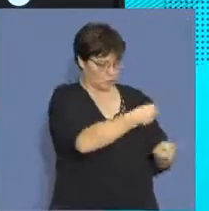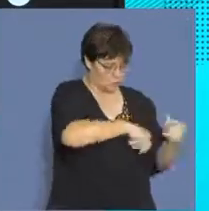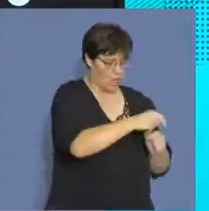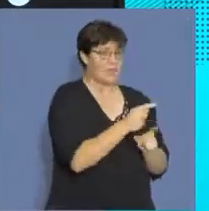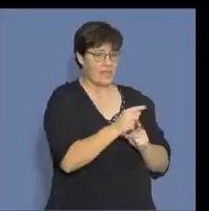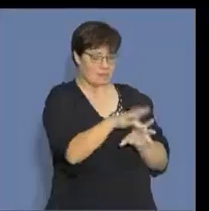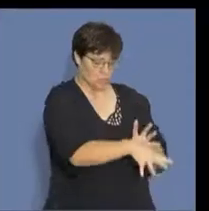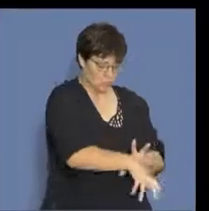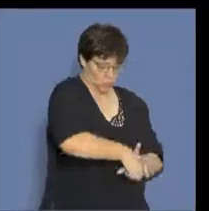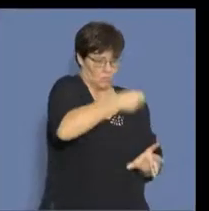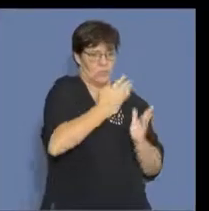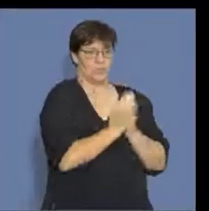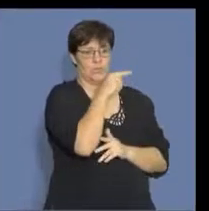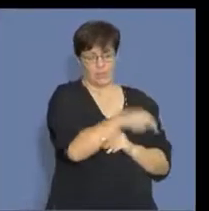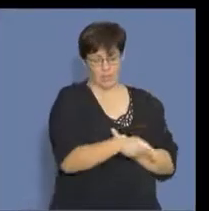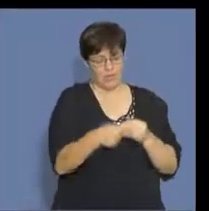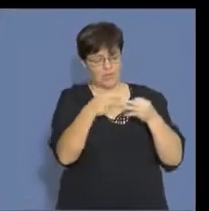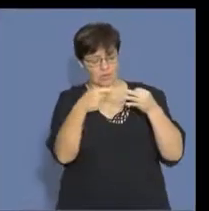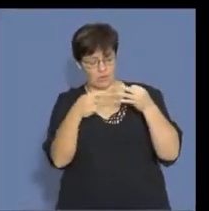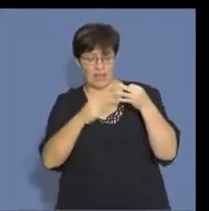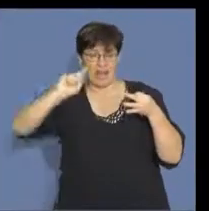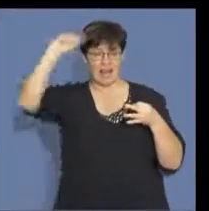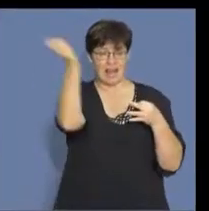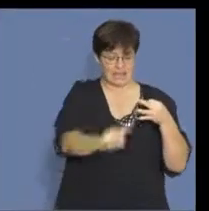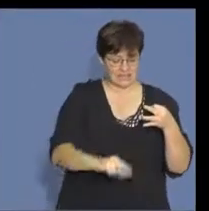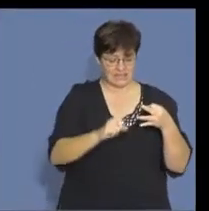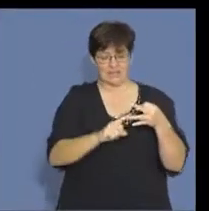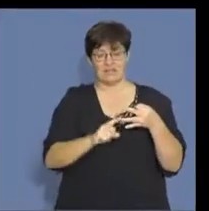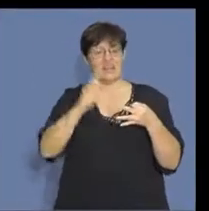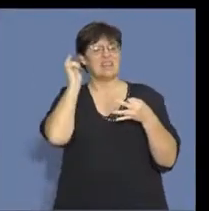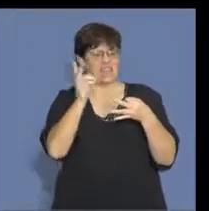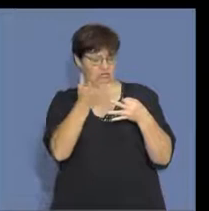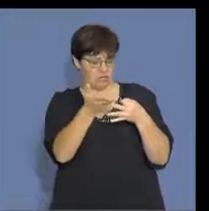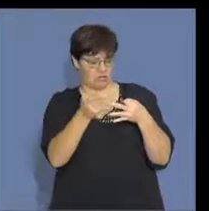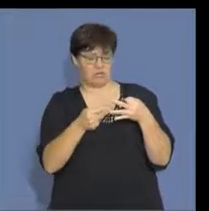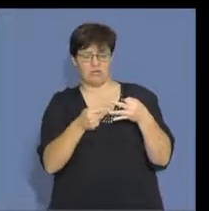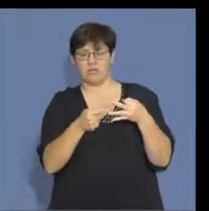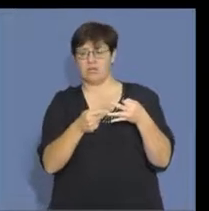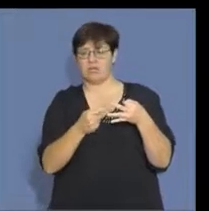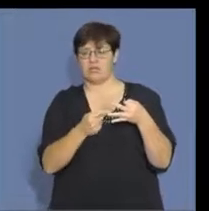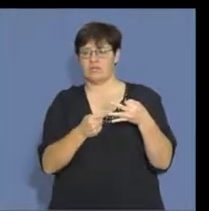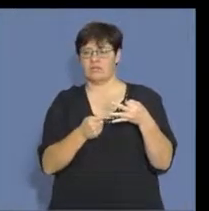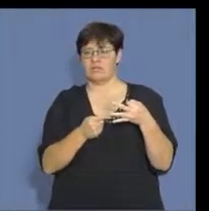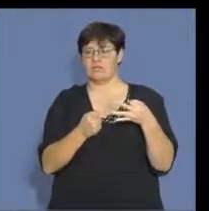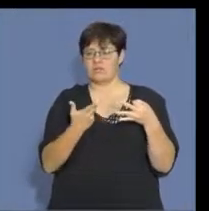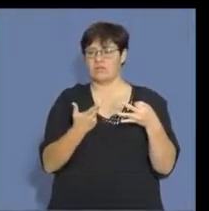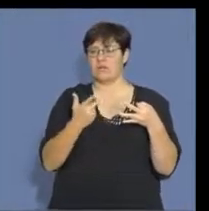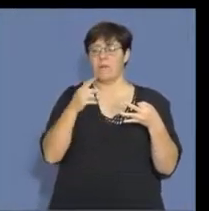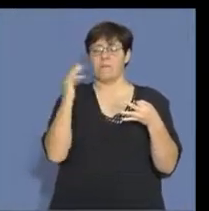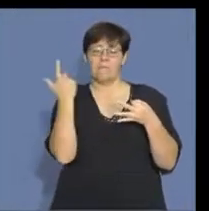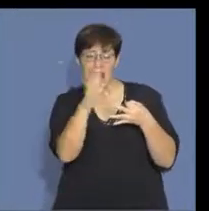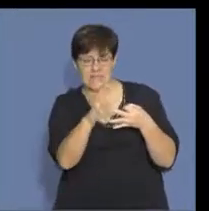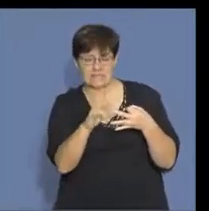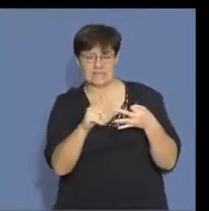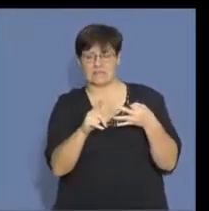there are three main processes: lightening, a natural process; fixation by legumes, which are plants, and